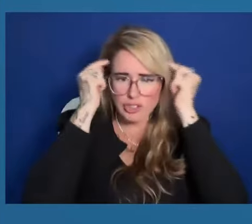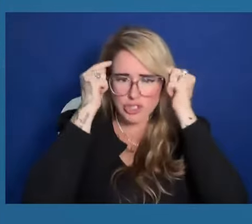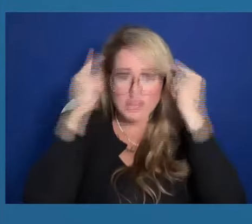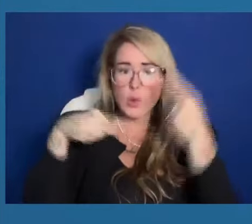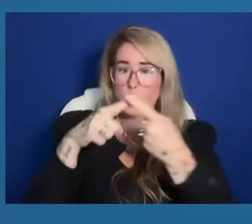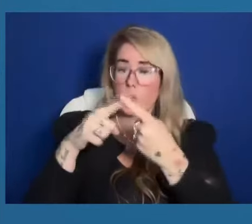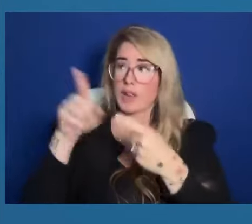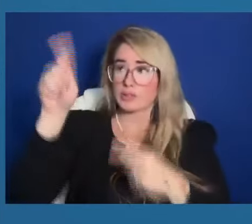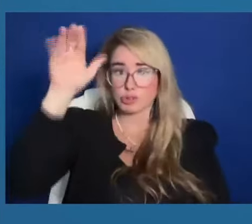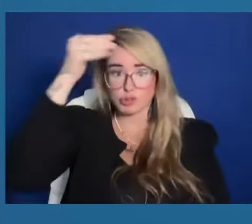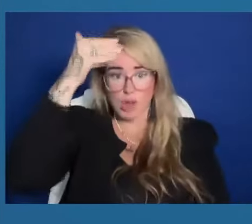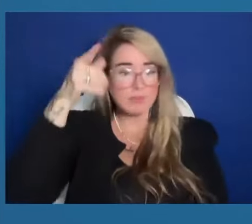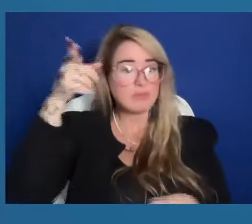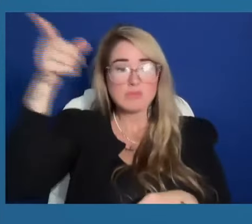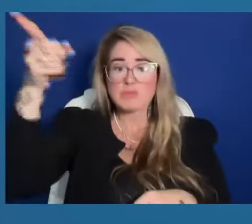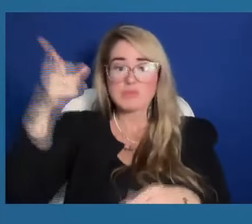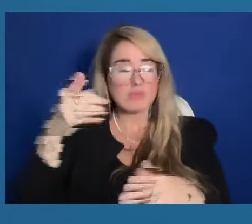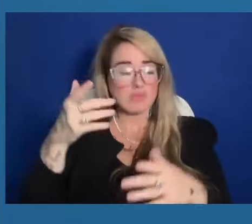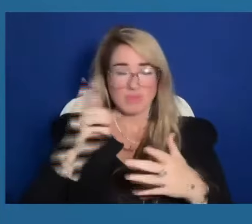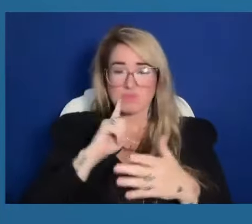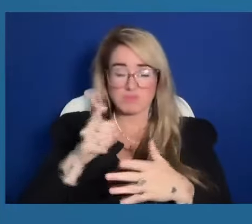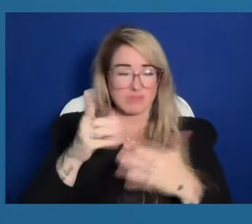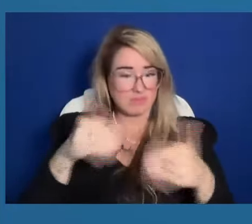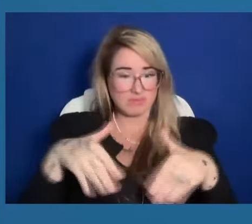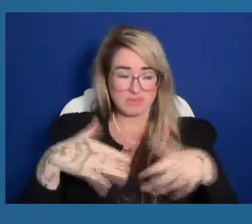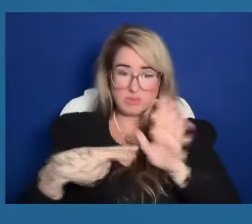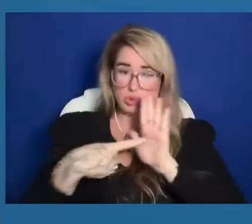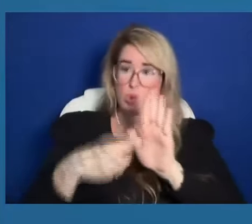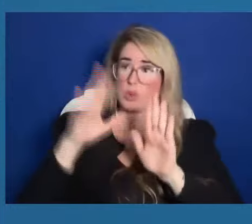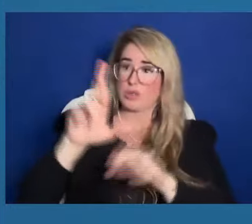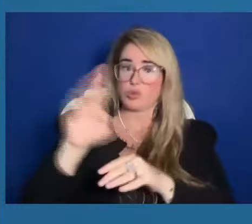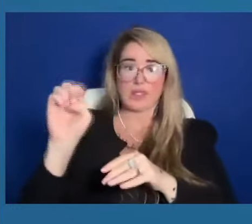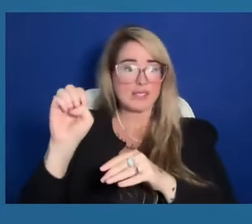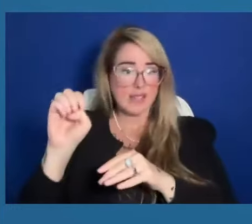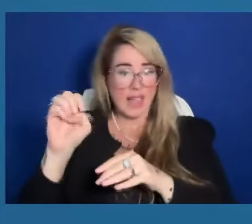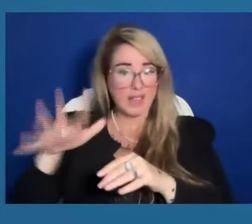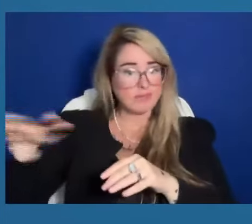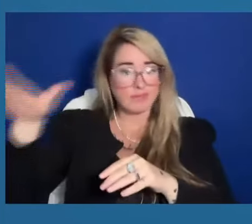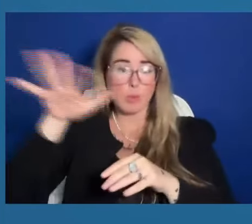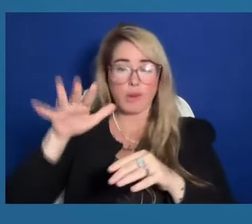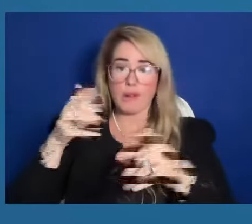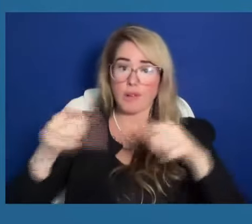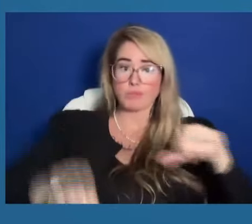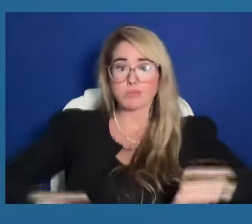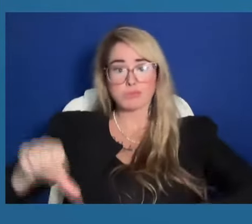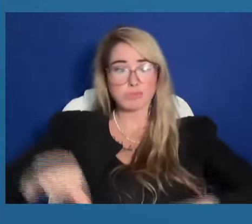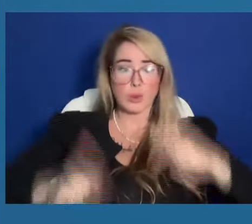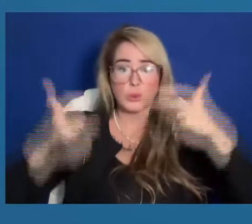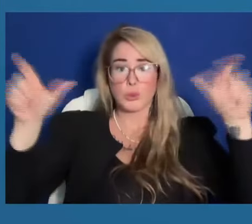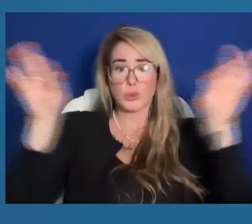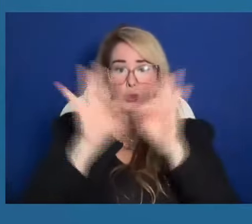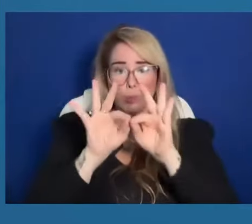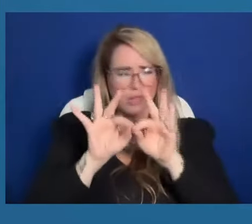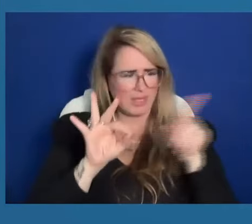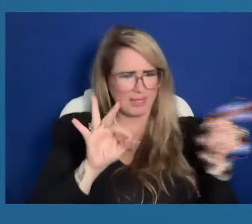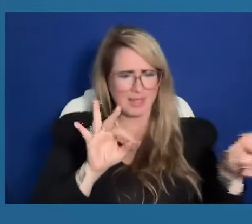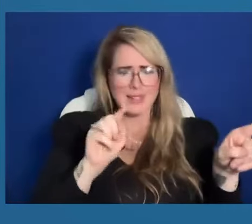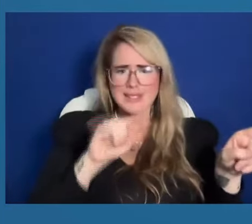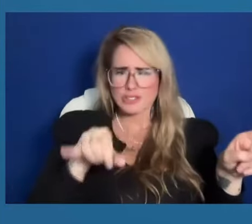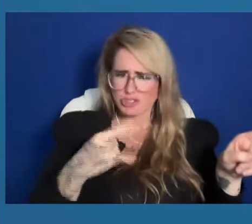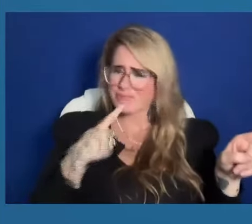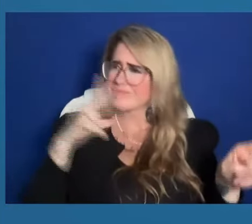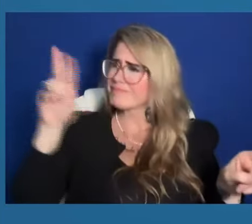Trump greatly inflated the worth of his real estate empire, Tish bravely stood up and held him and